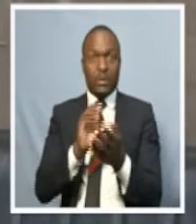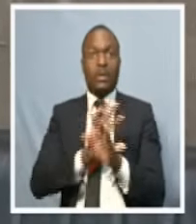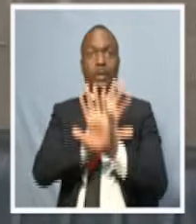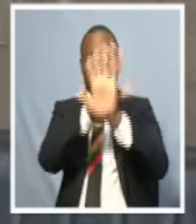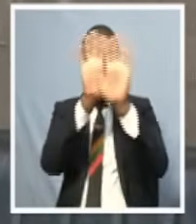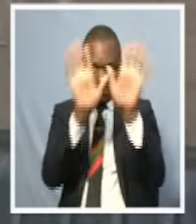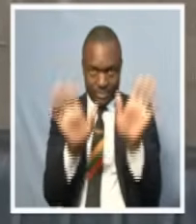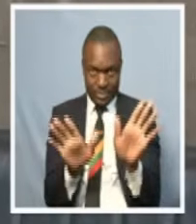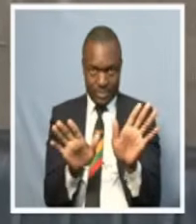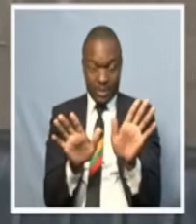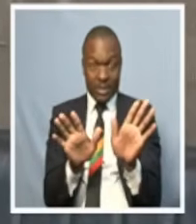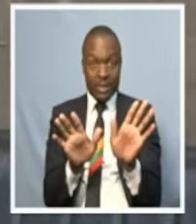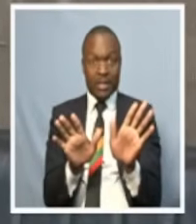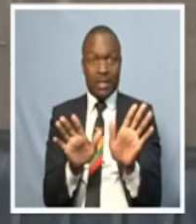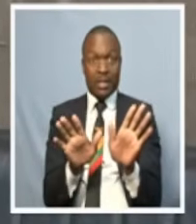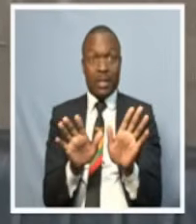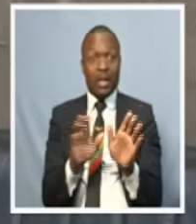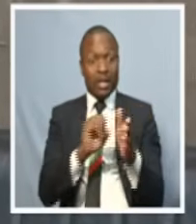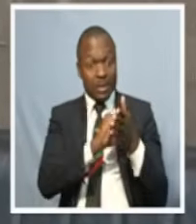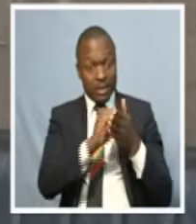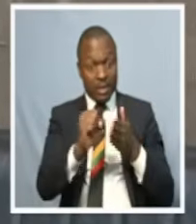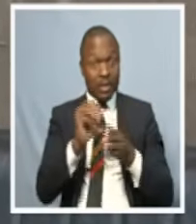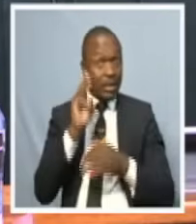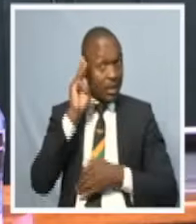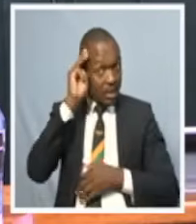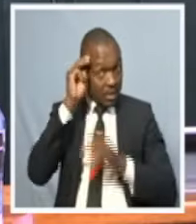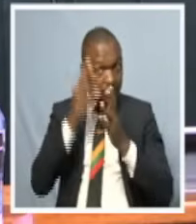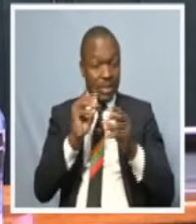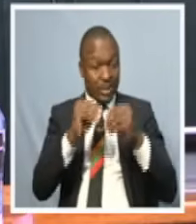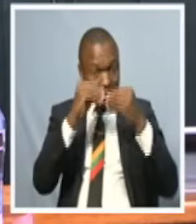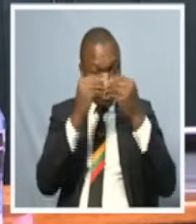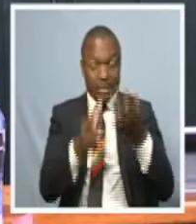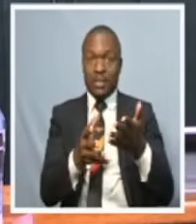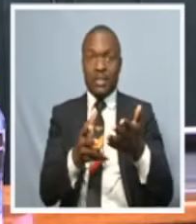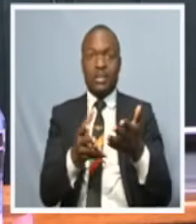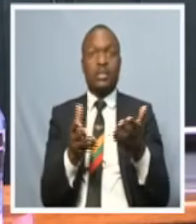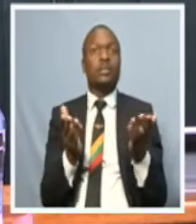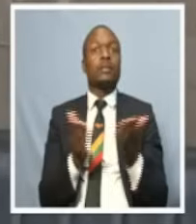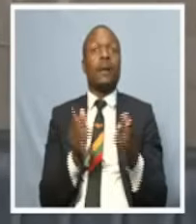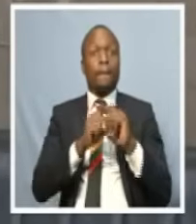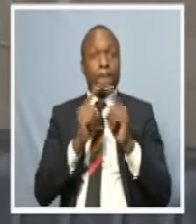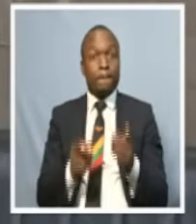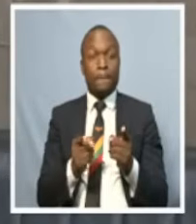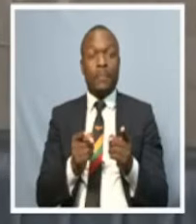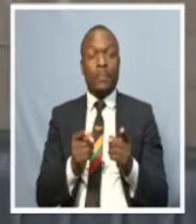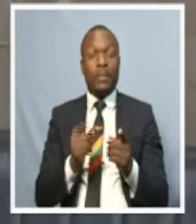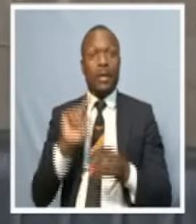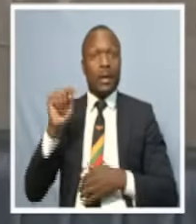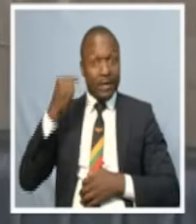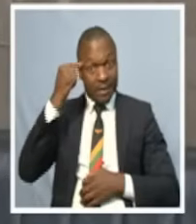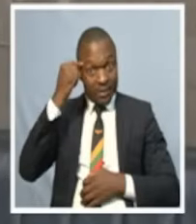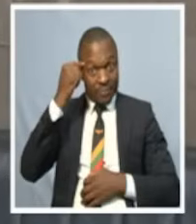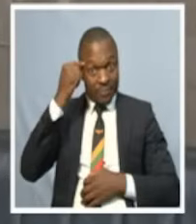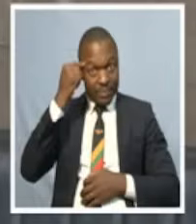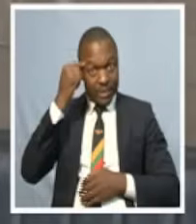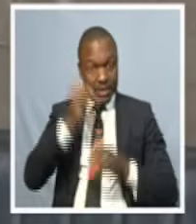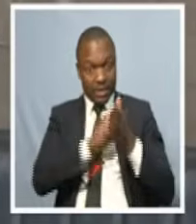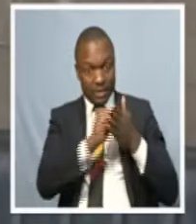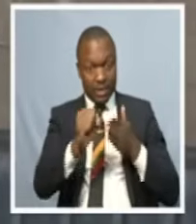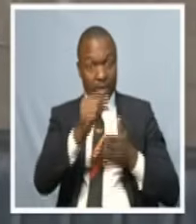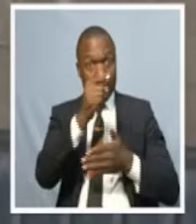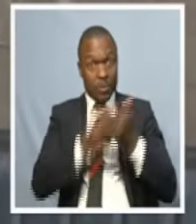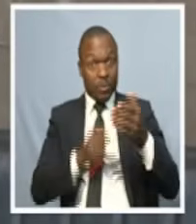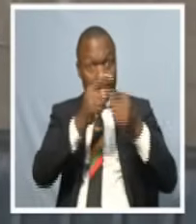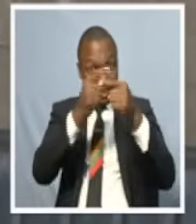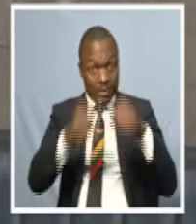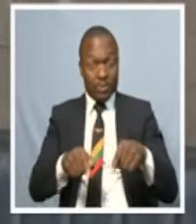straight. Because the statement that the minister has given to this August House is nothing but a damage control statement. Because what